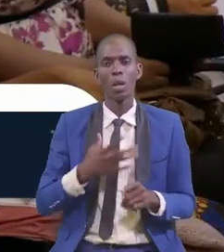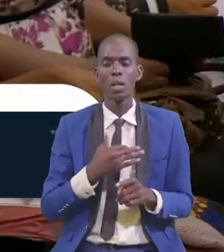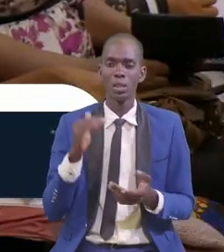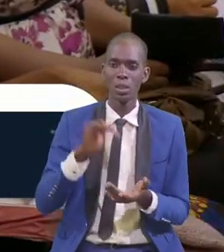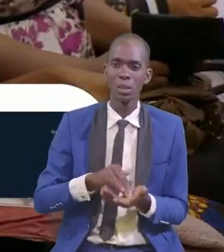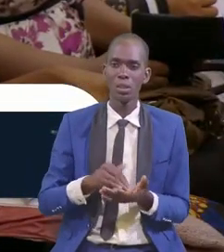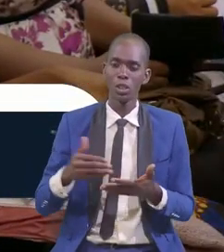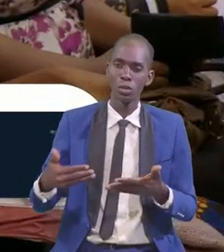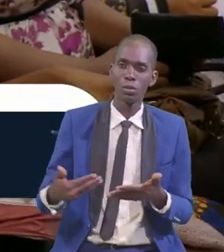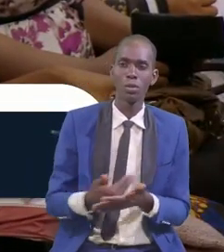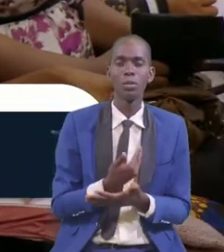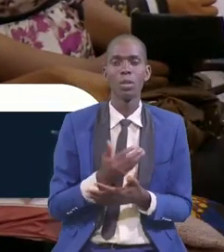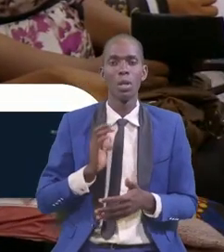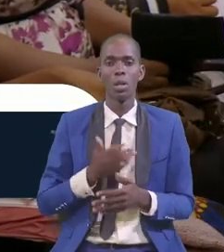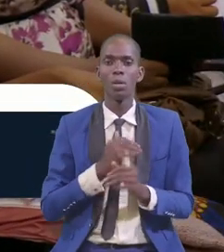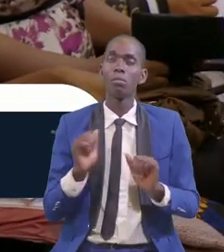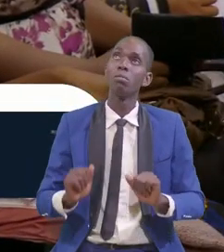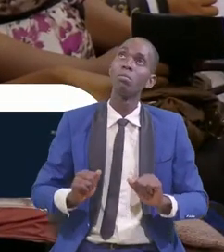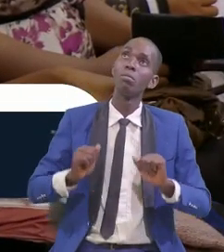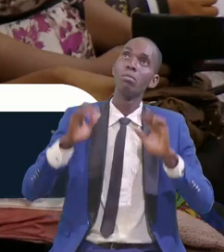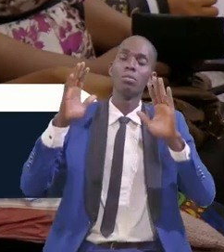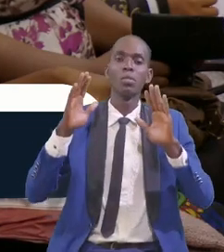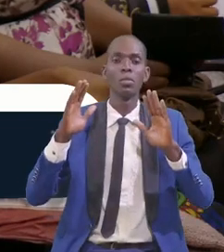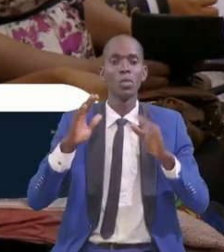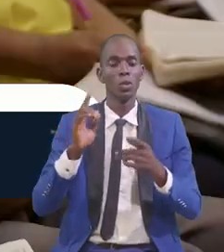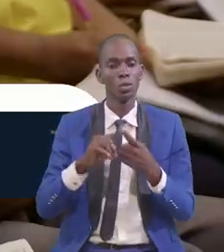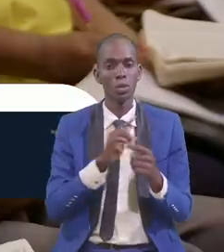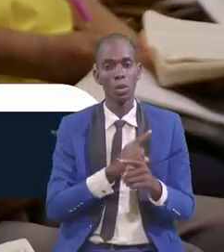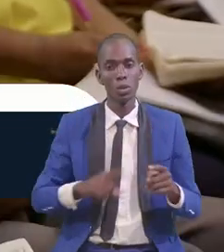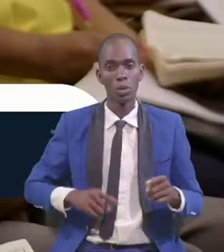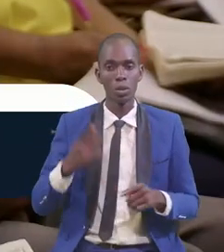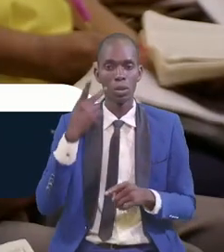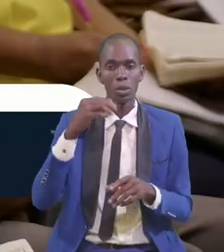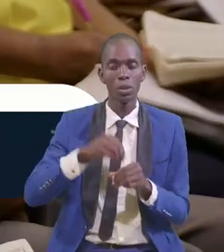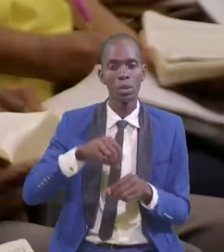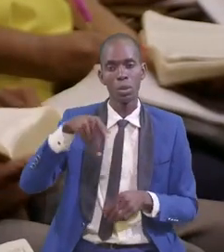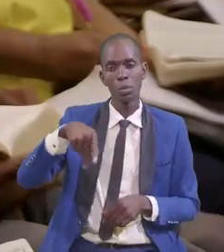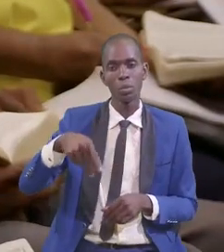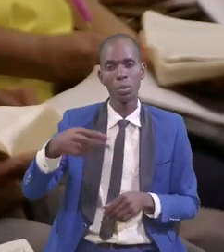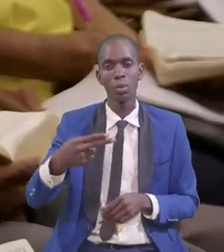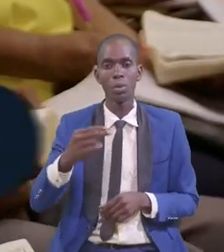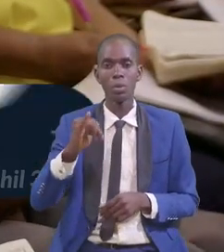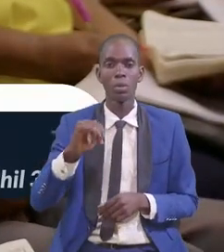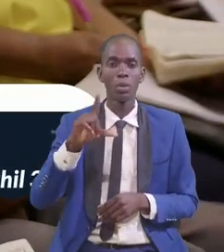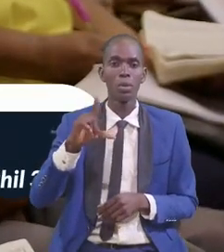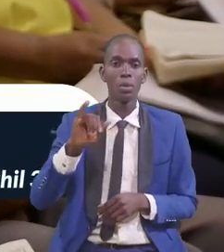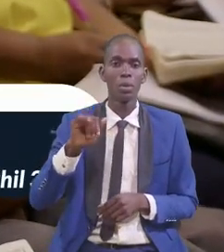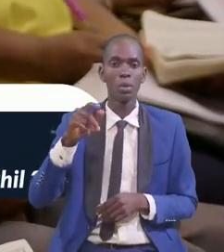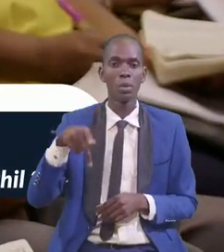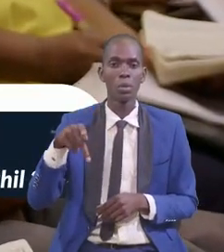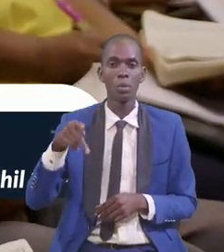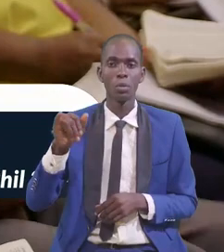our consecration completely unto the Lord. Philippians chapter 3, we're reading from verse 7.